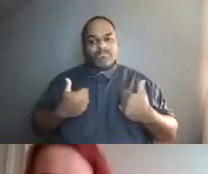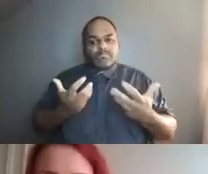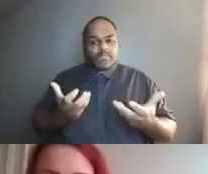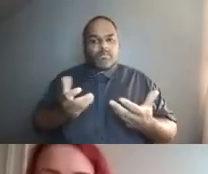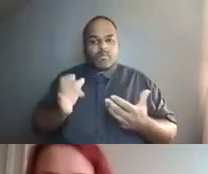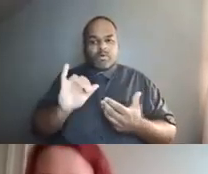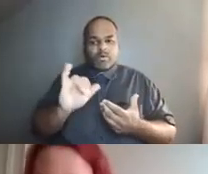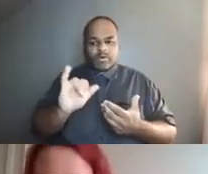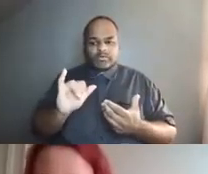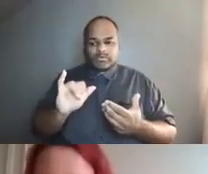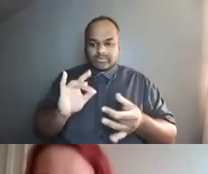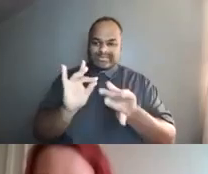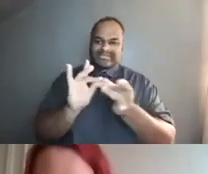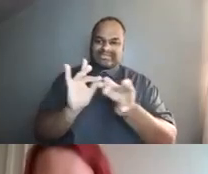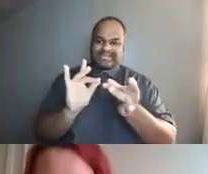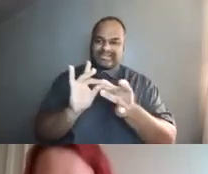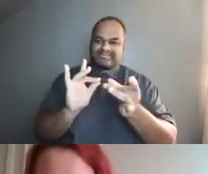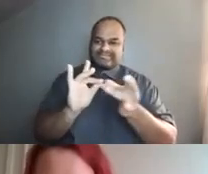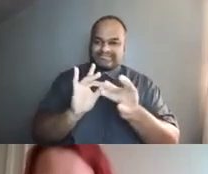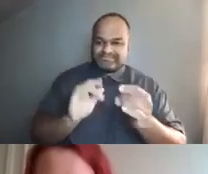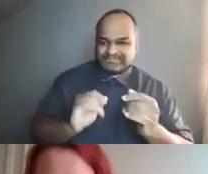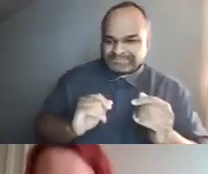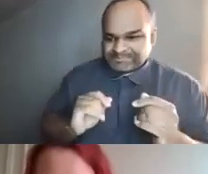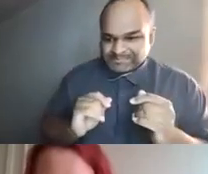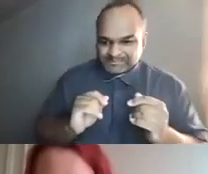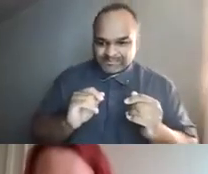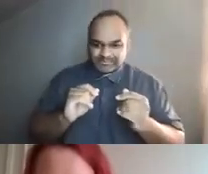to say a few words about